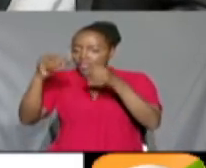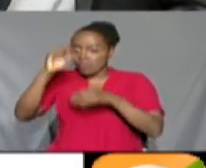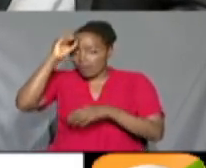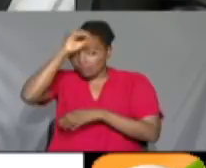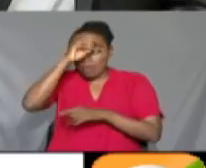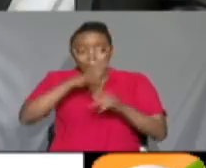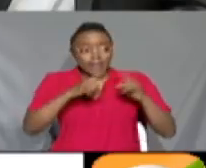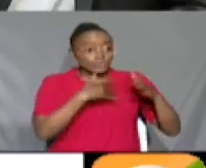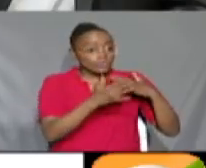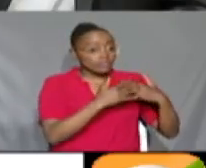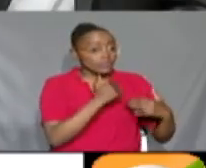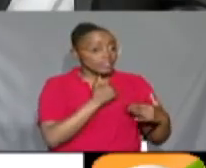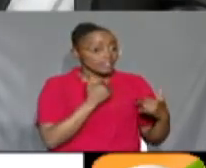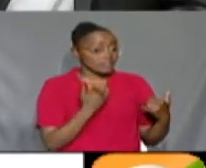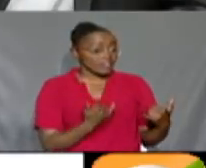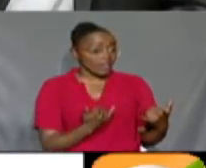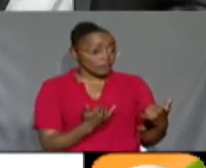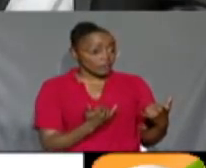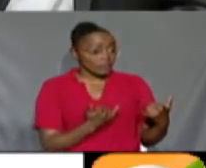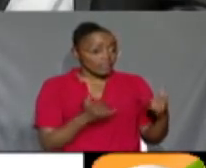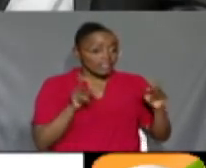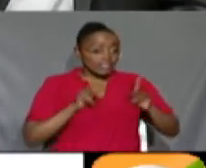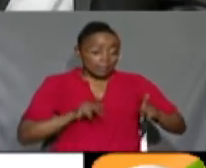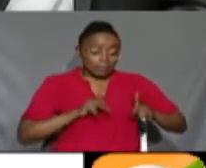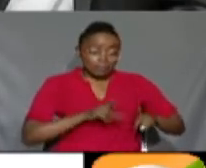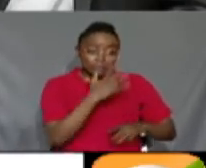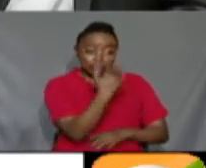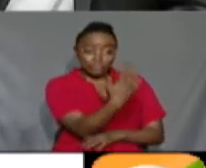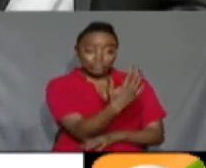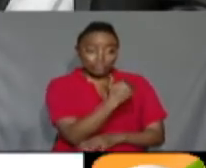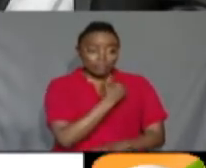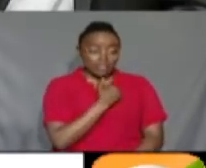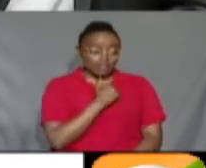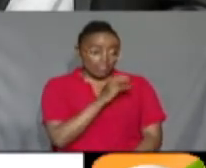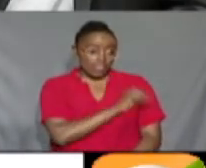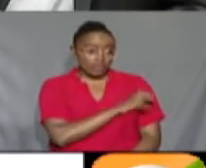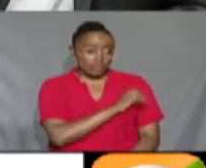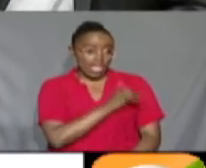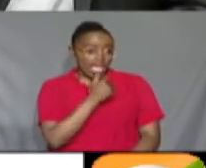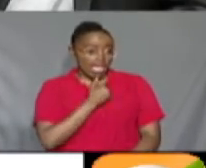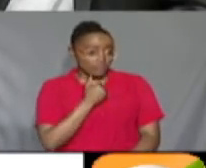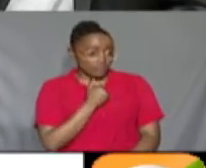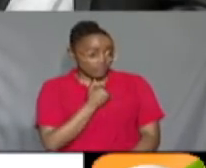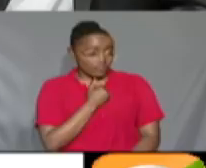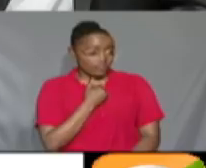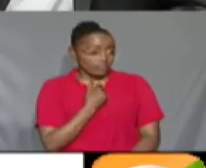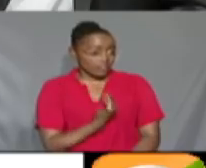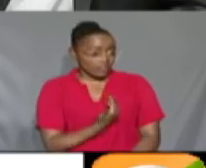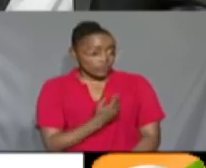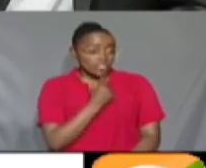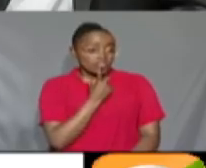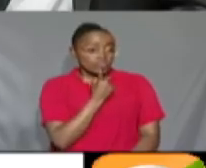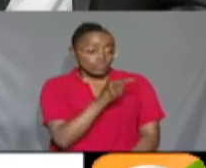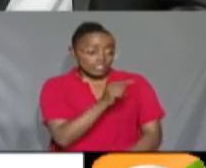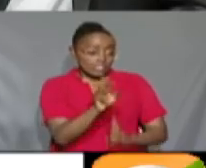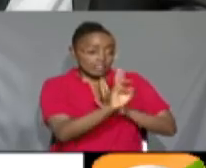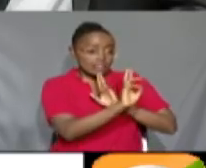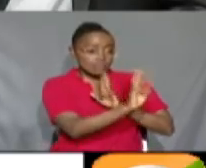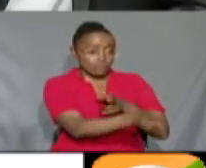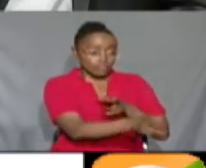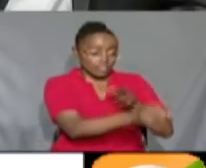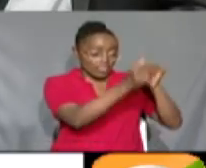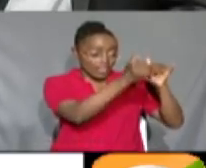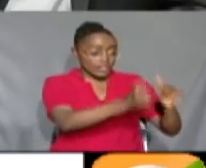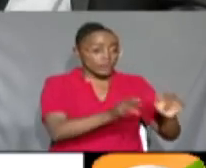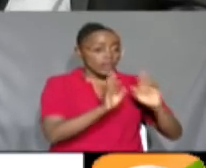we have already, is a people's document. And the fear that we have coming, we are told that this report, the new